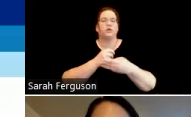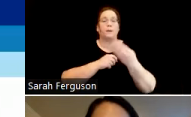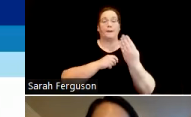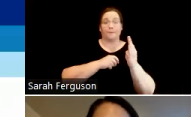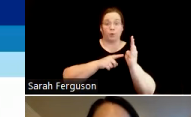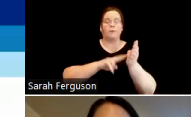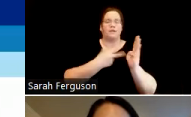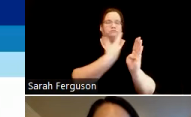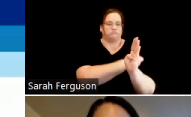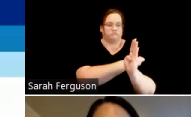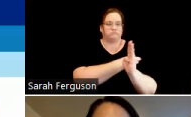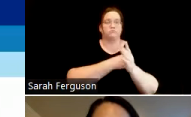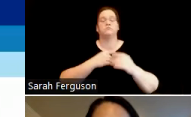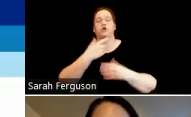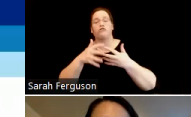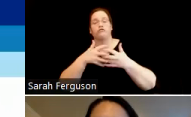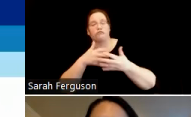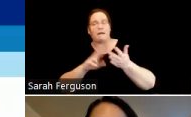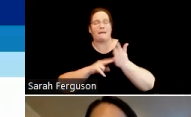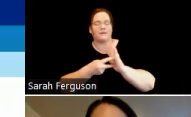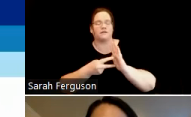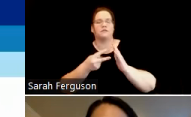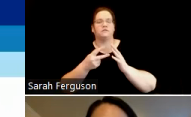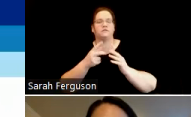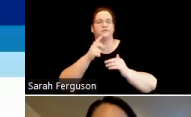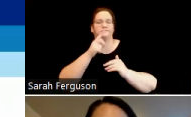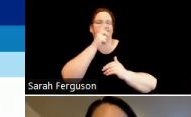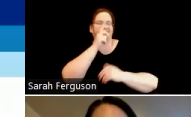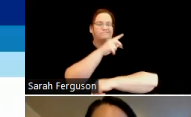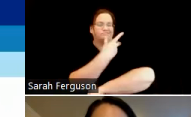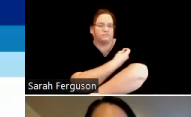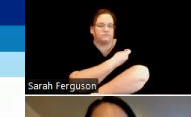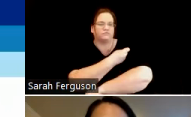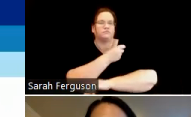can see a little bit more fatigue noted after the